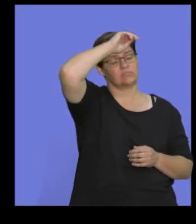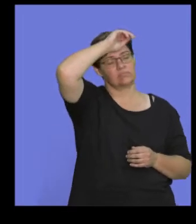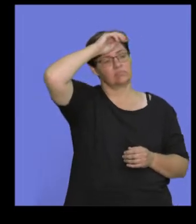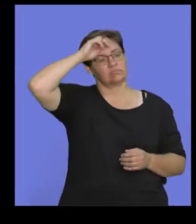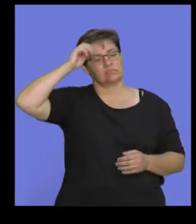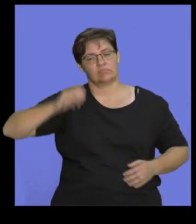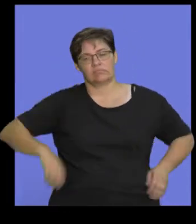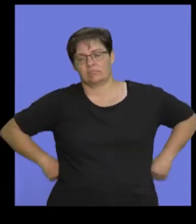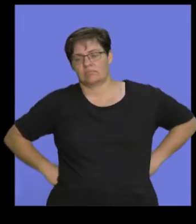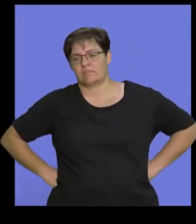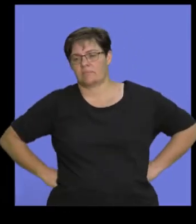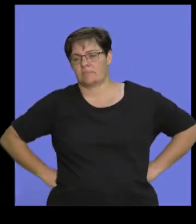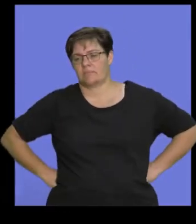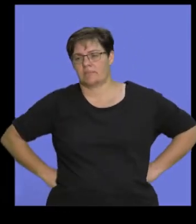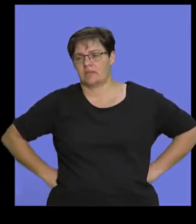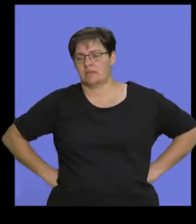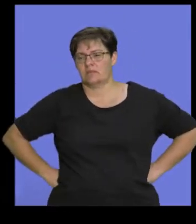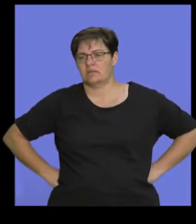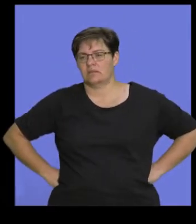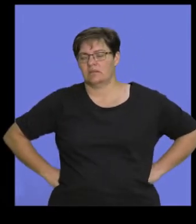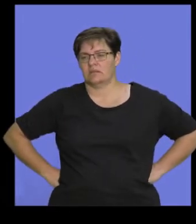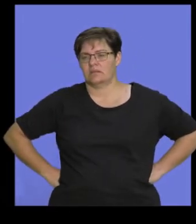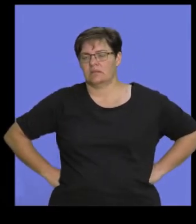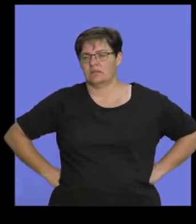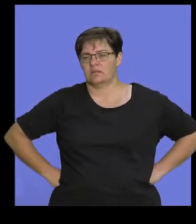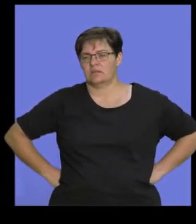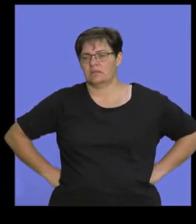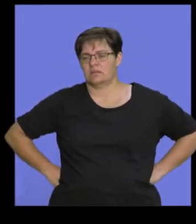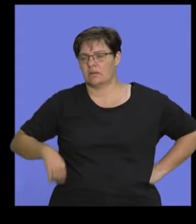Can you minimize it? Let's just put it up again. The calculator?